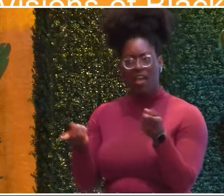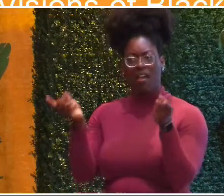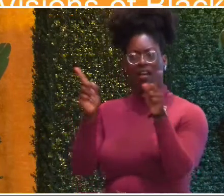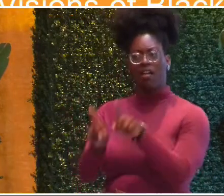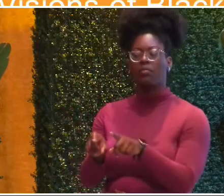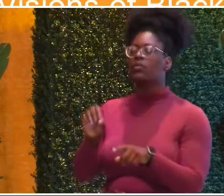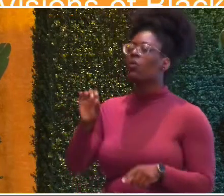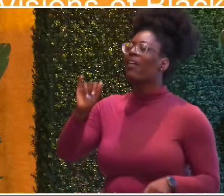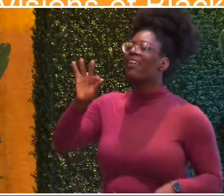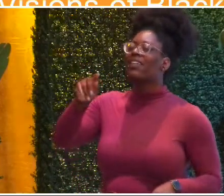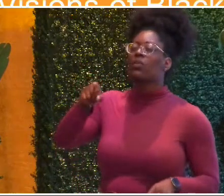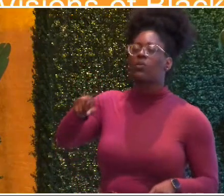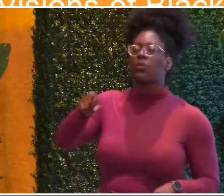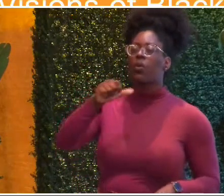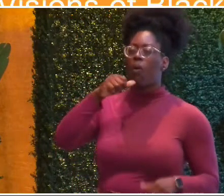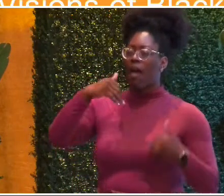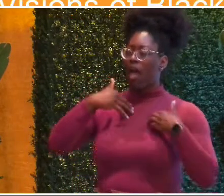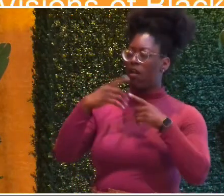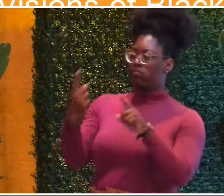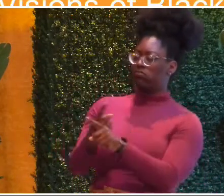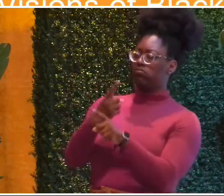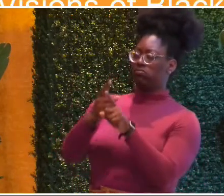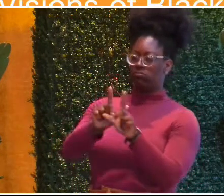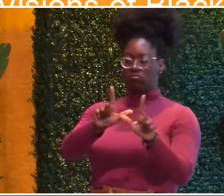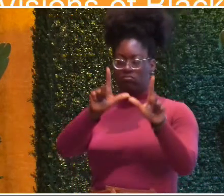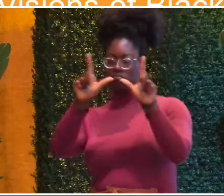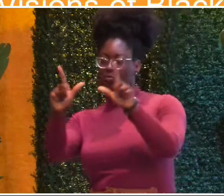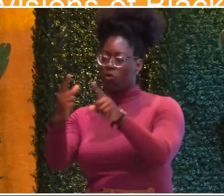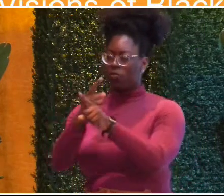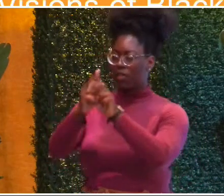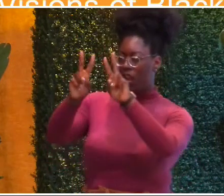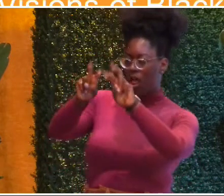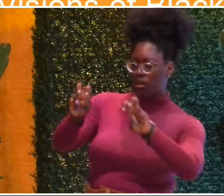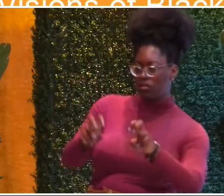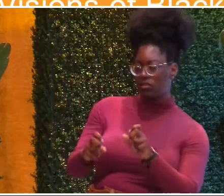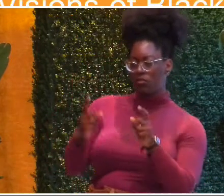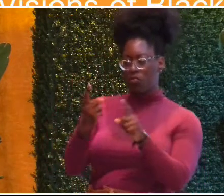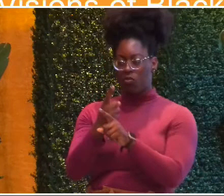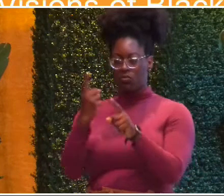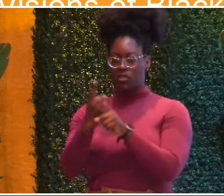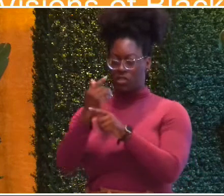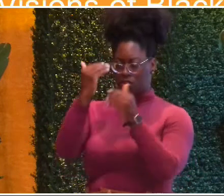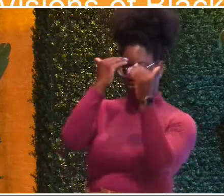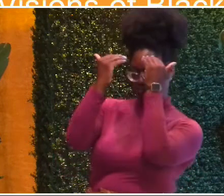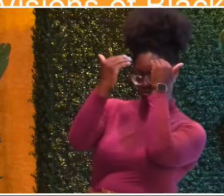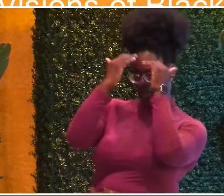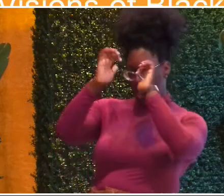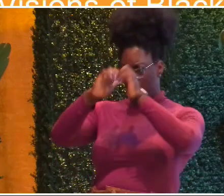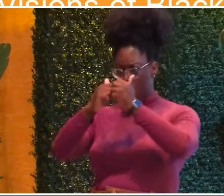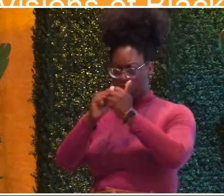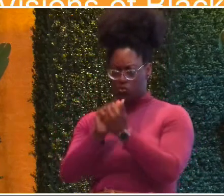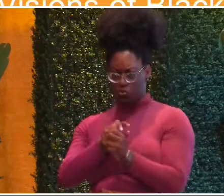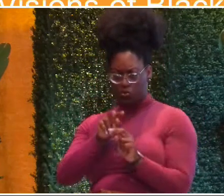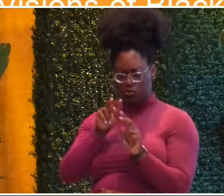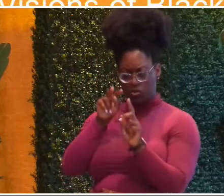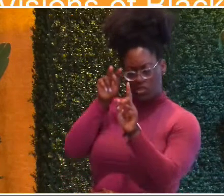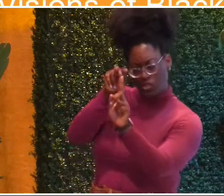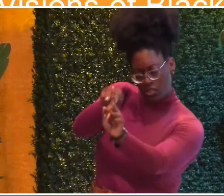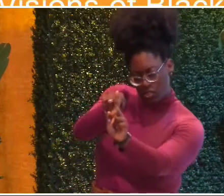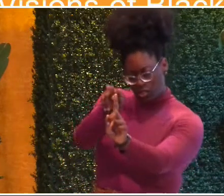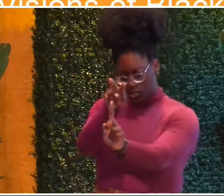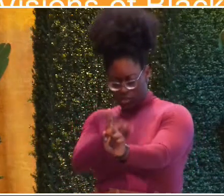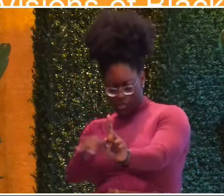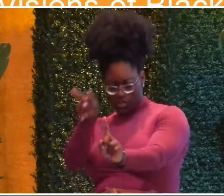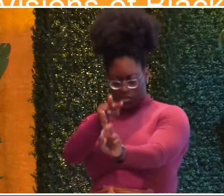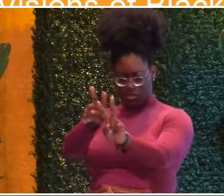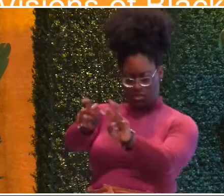in that, you miss that whole thing. And you focus only here. So Black feminism completely shifts the lens. It